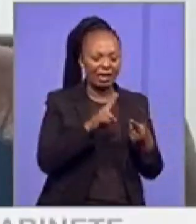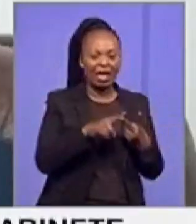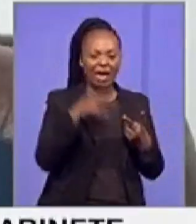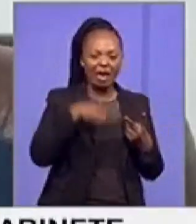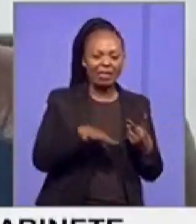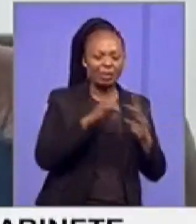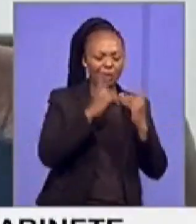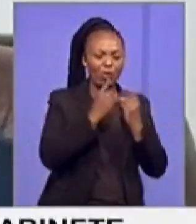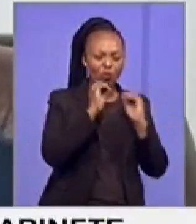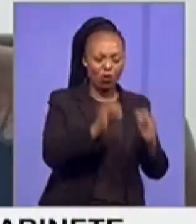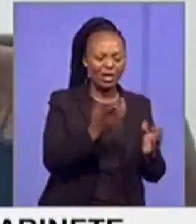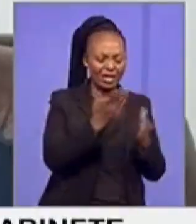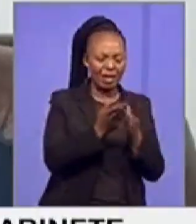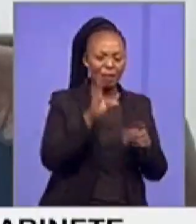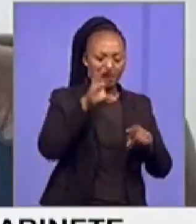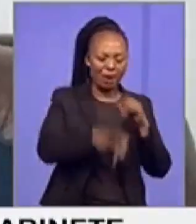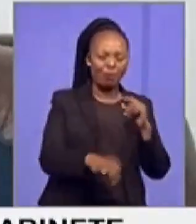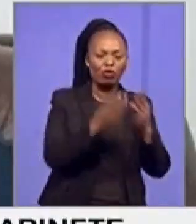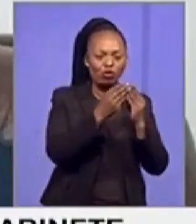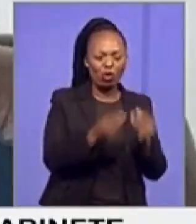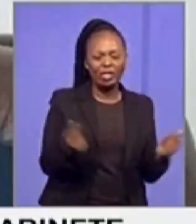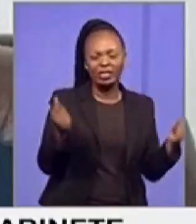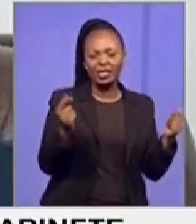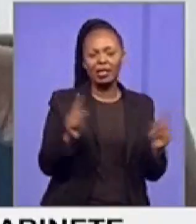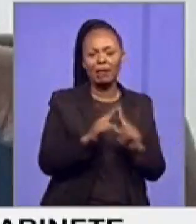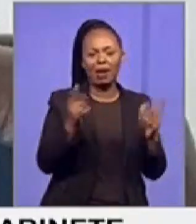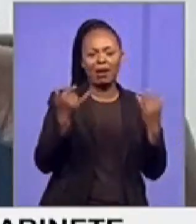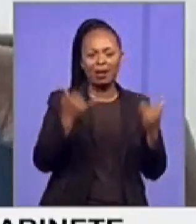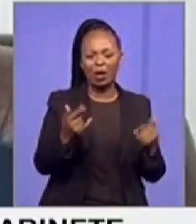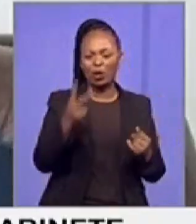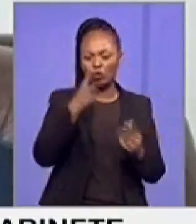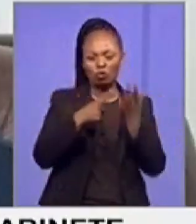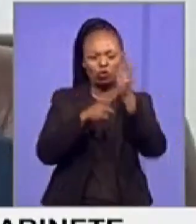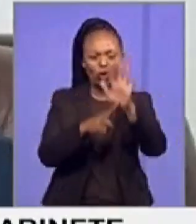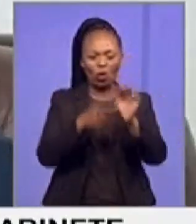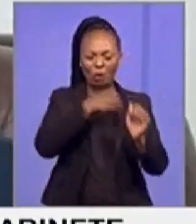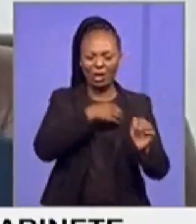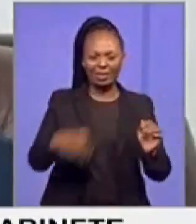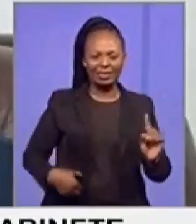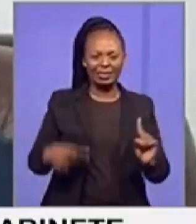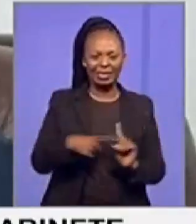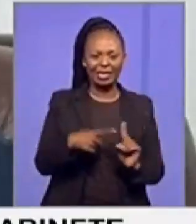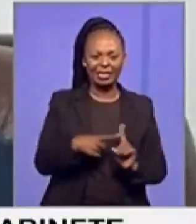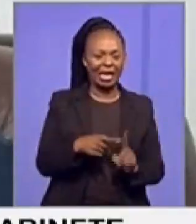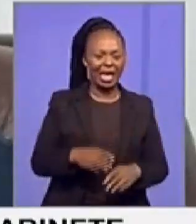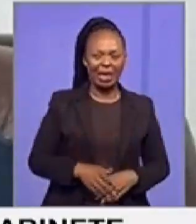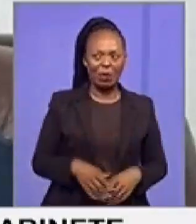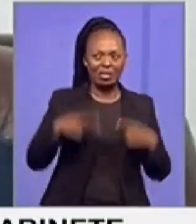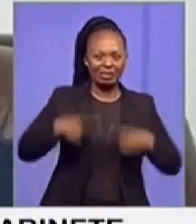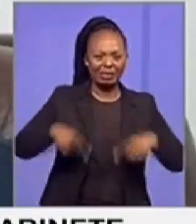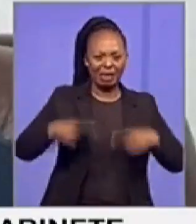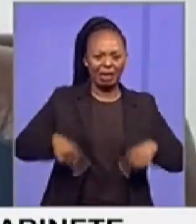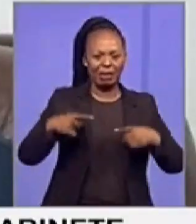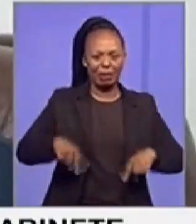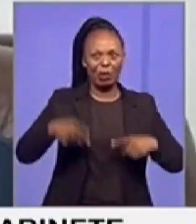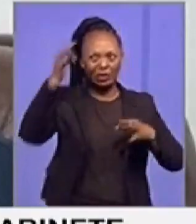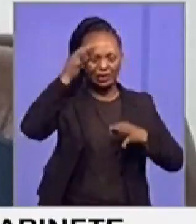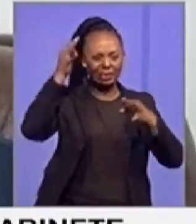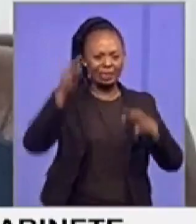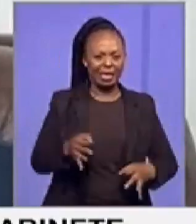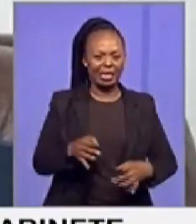tharabollo mo bothateng bona se so bontsha hore re na le mo president e leng hore o tshaba o nka diketo kapa ha nka diketo